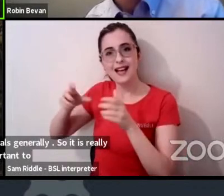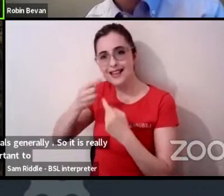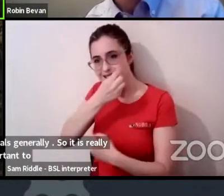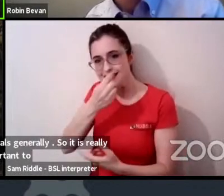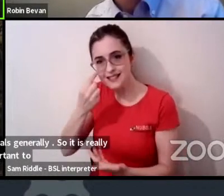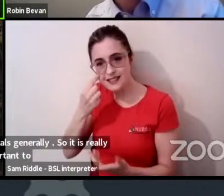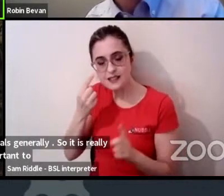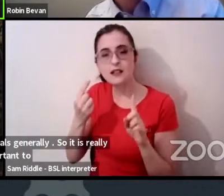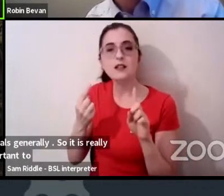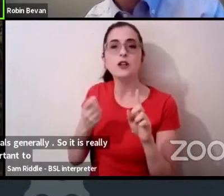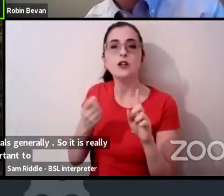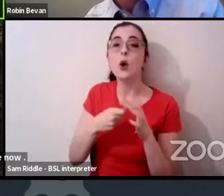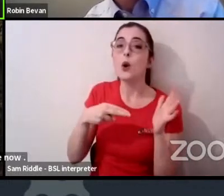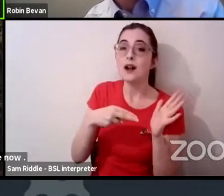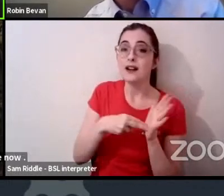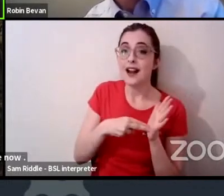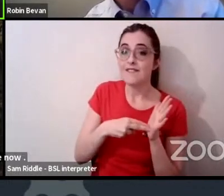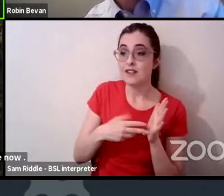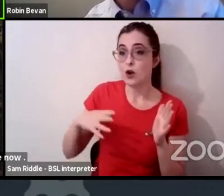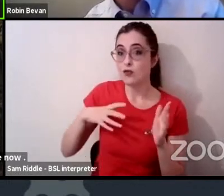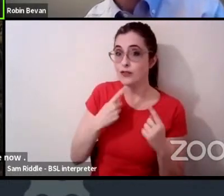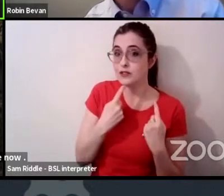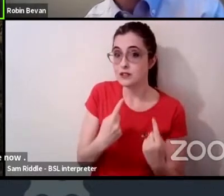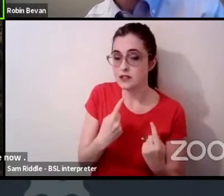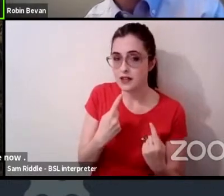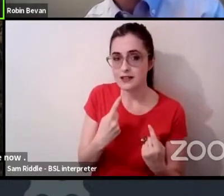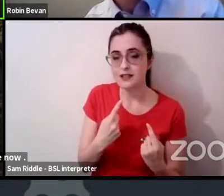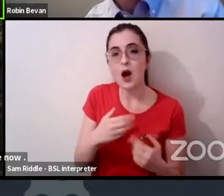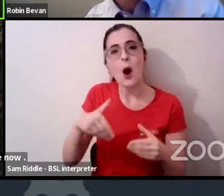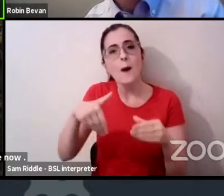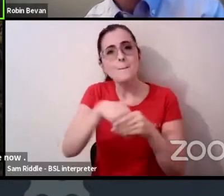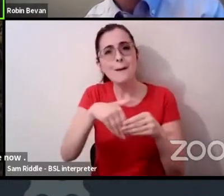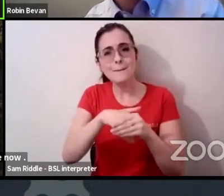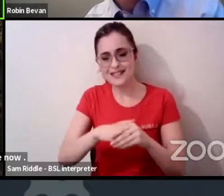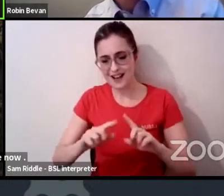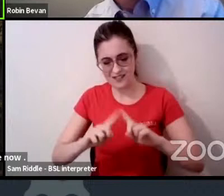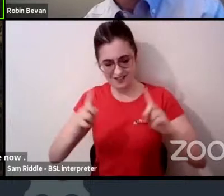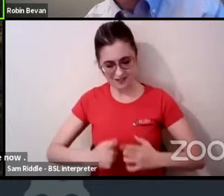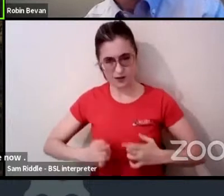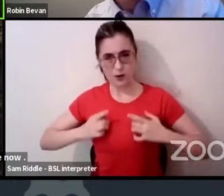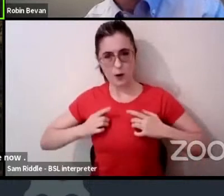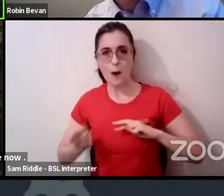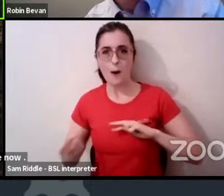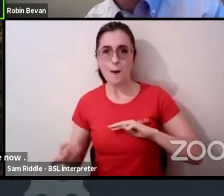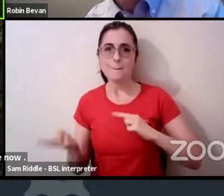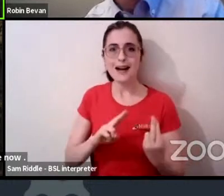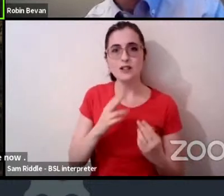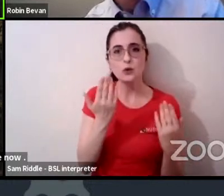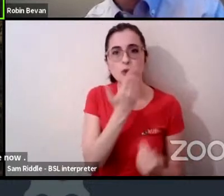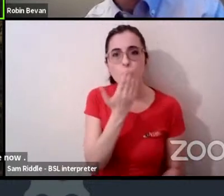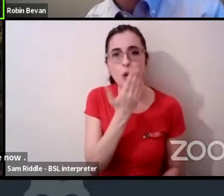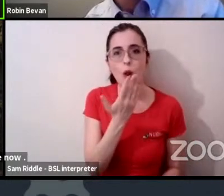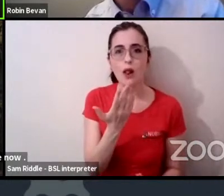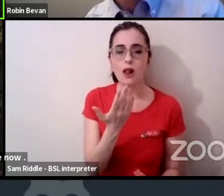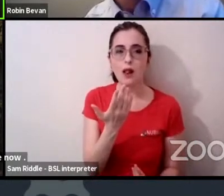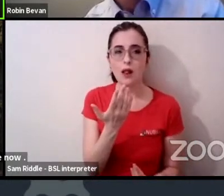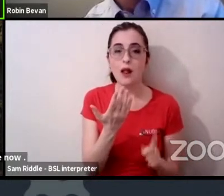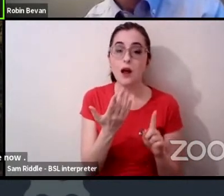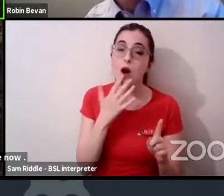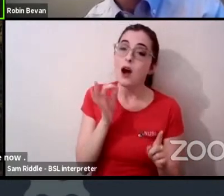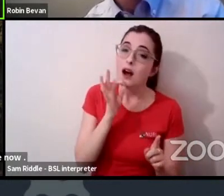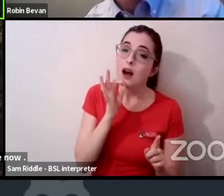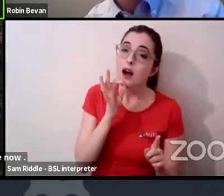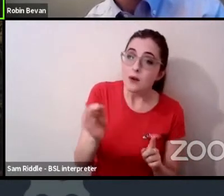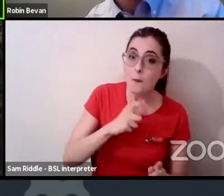important to know that our members feel differently about school and college return. When asked about how they personally felt about the